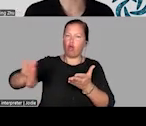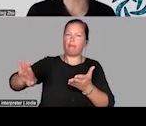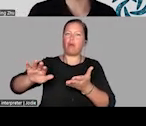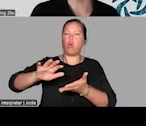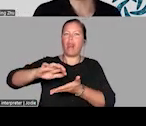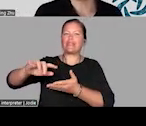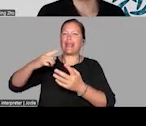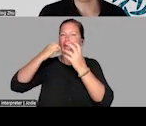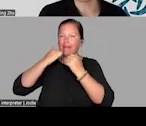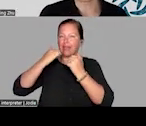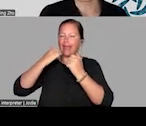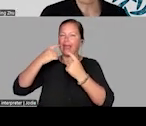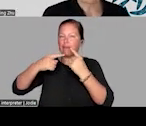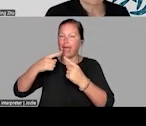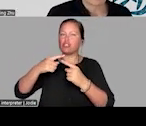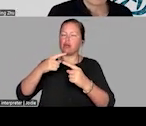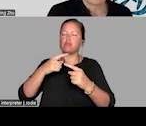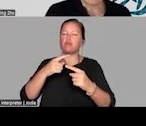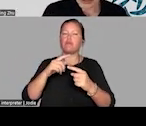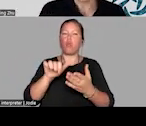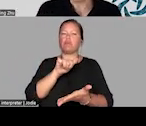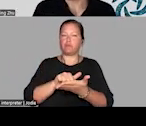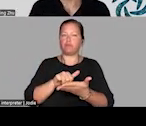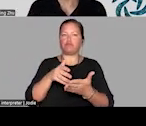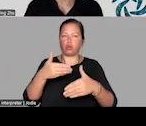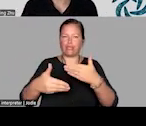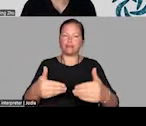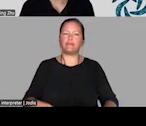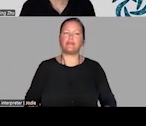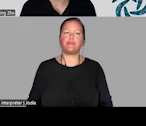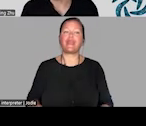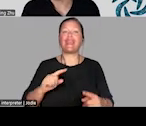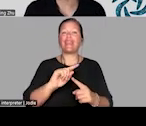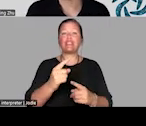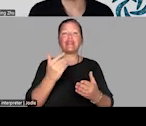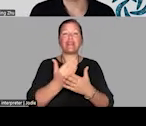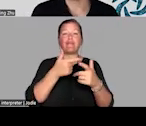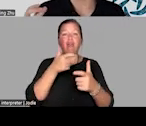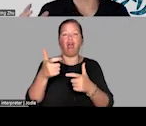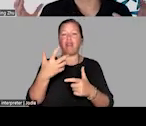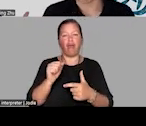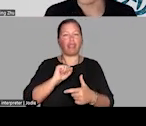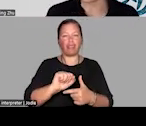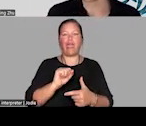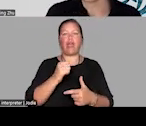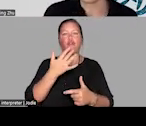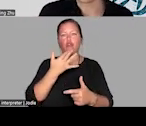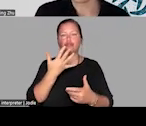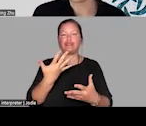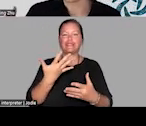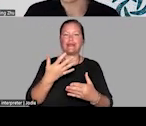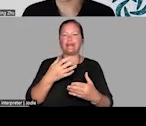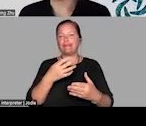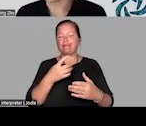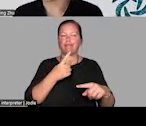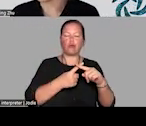at a reasonable posture. Each safeguard does have its cost and trade-offs. I think a lot of the debate is not